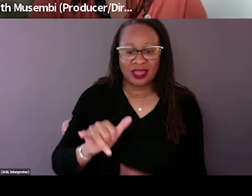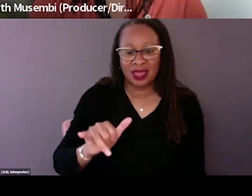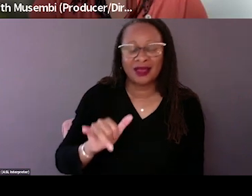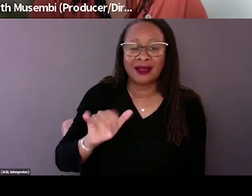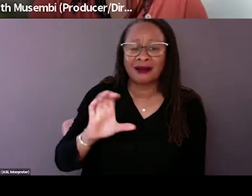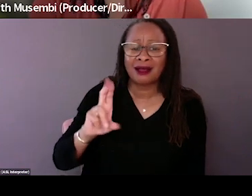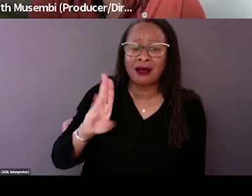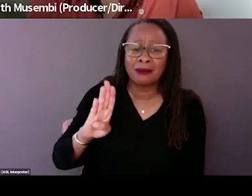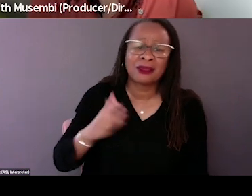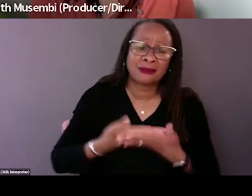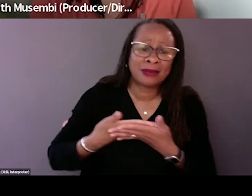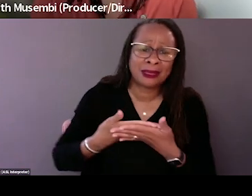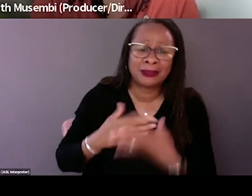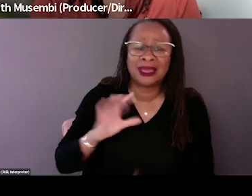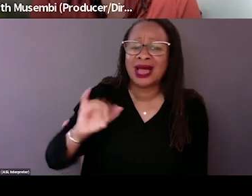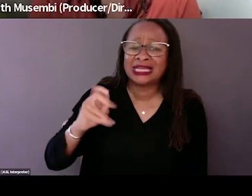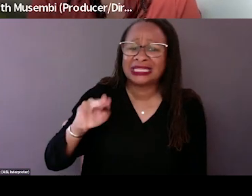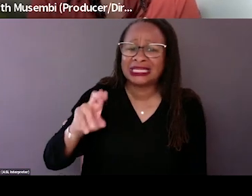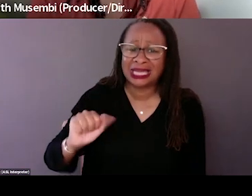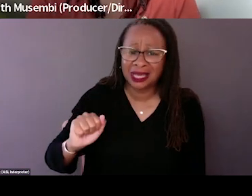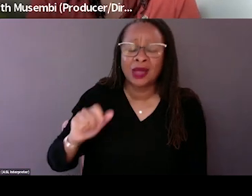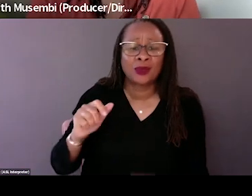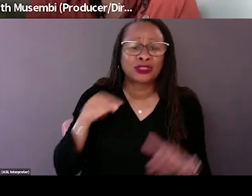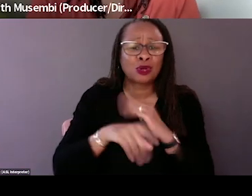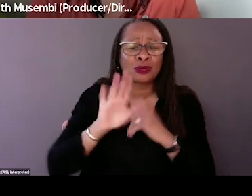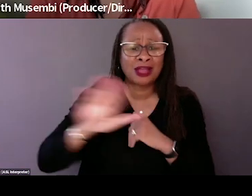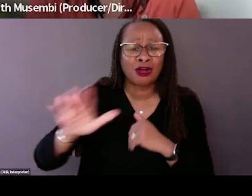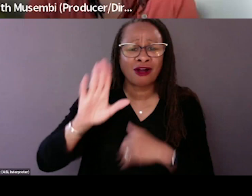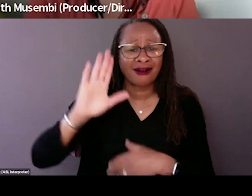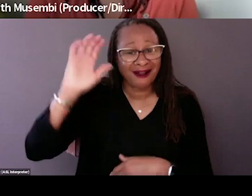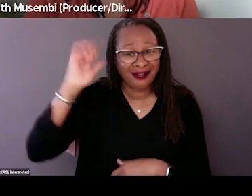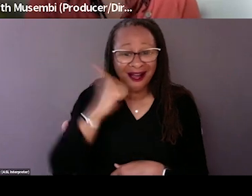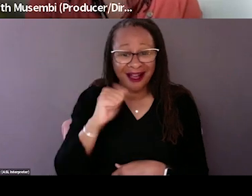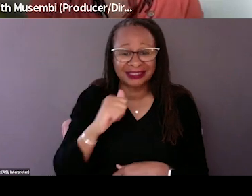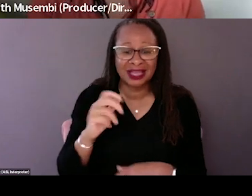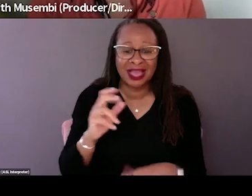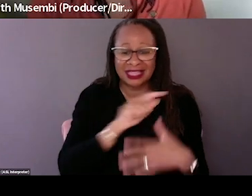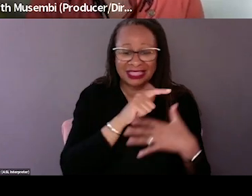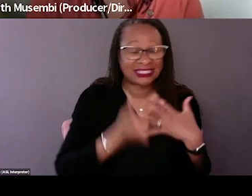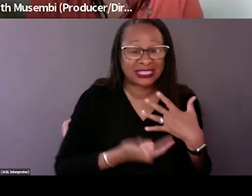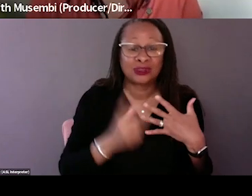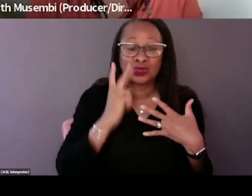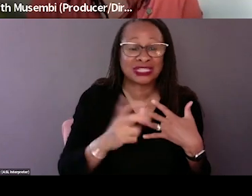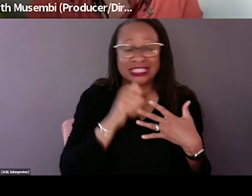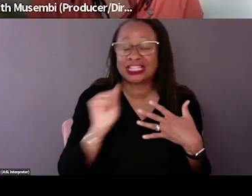own aunt. And the sequence you see is not all the footage that we have.